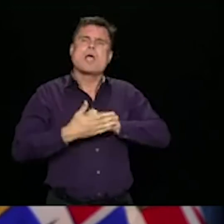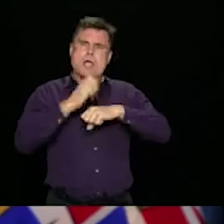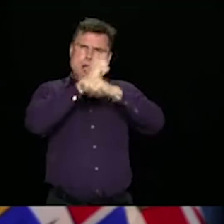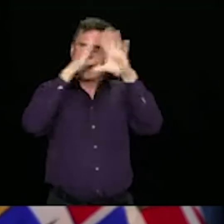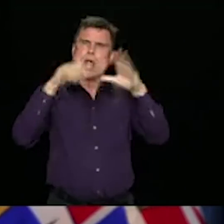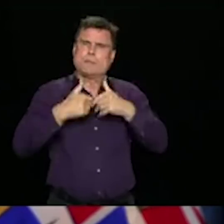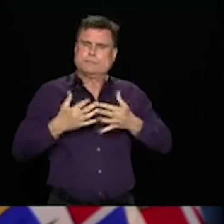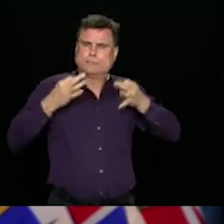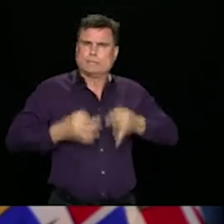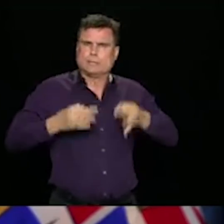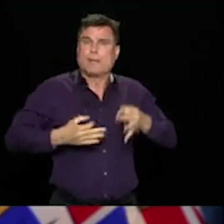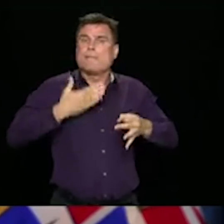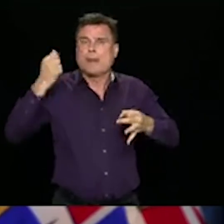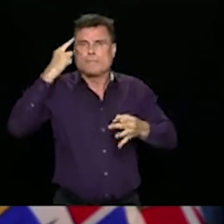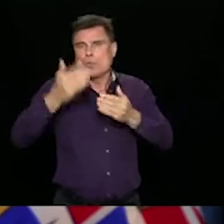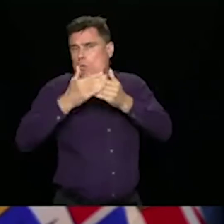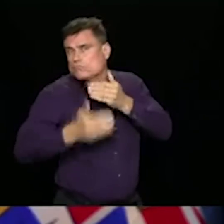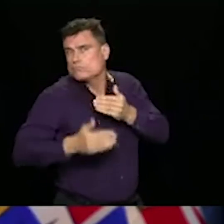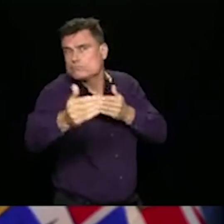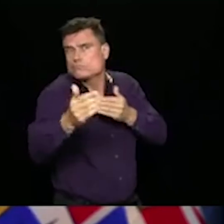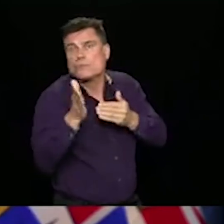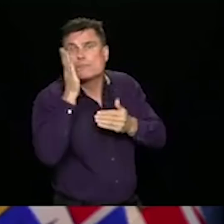forward.